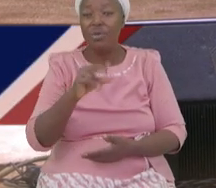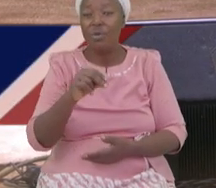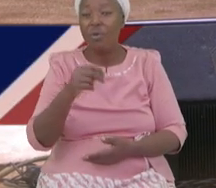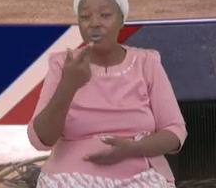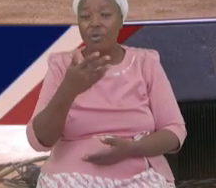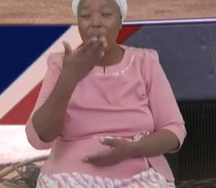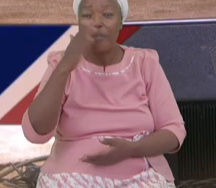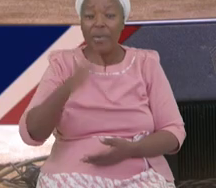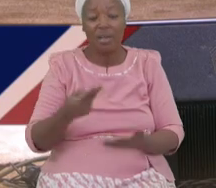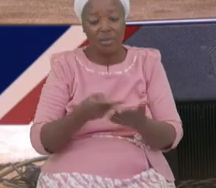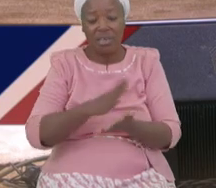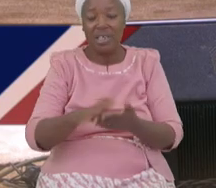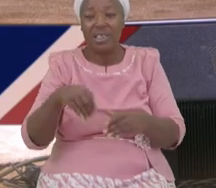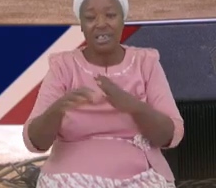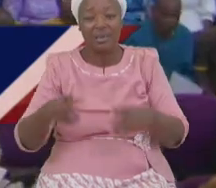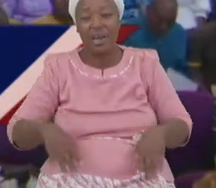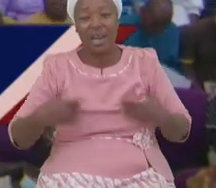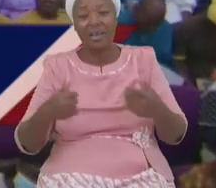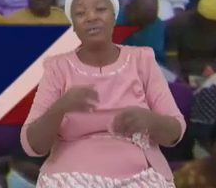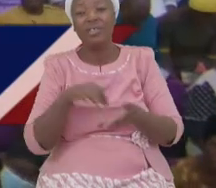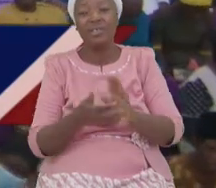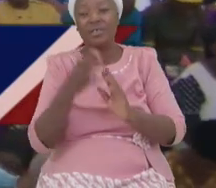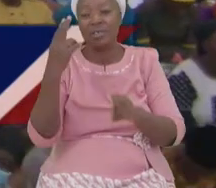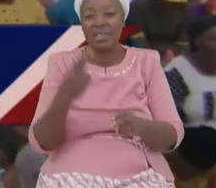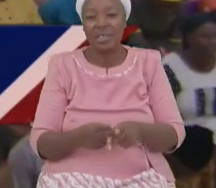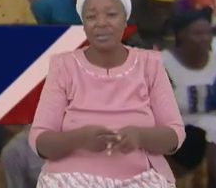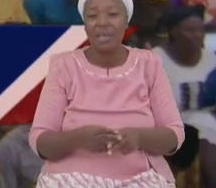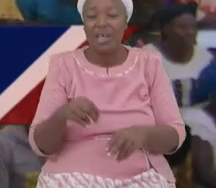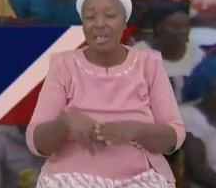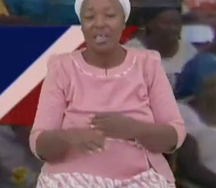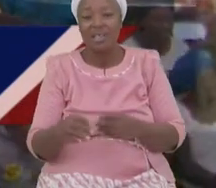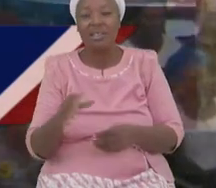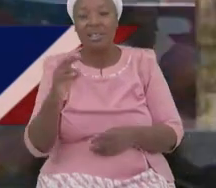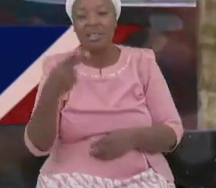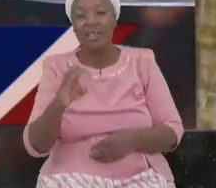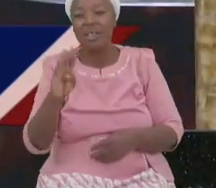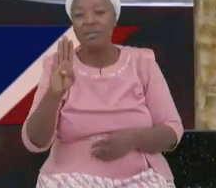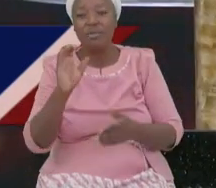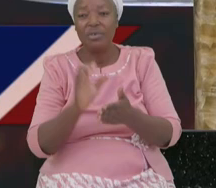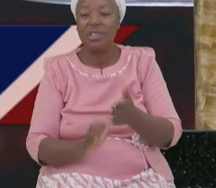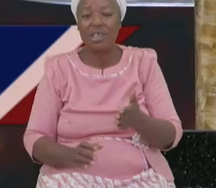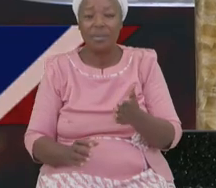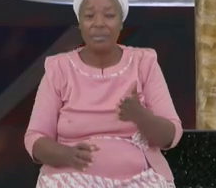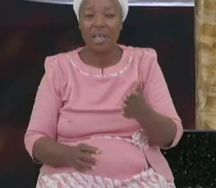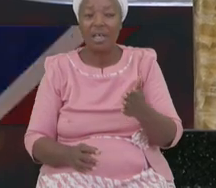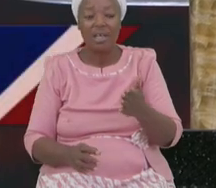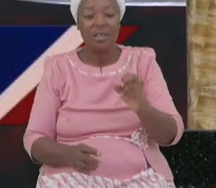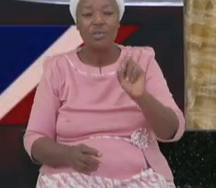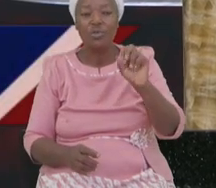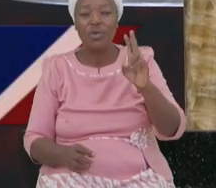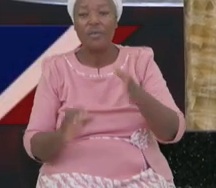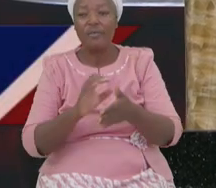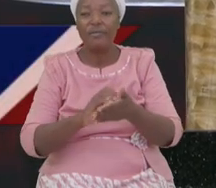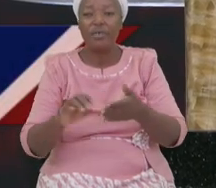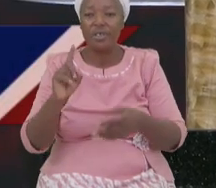holiness in our lives this year in Jesus' name. In Hebrews chapter 12, reading from verse